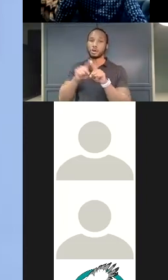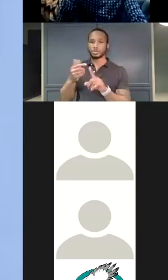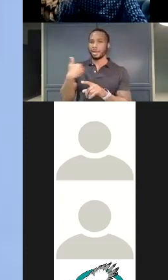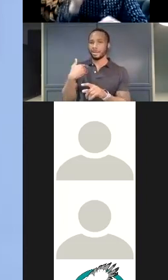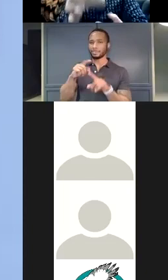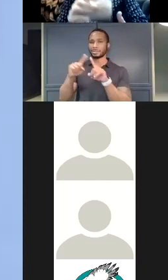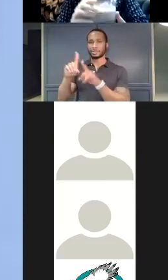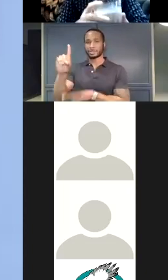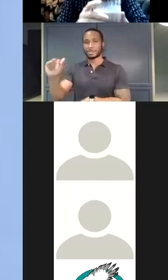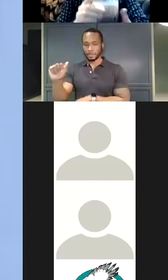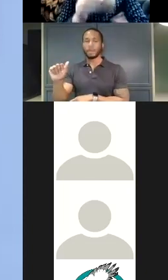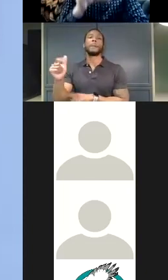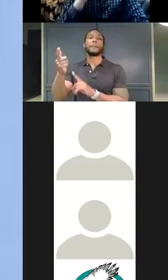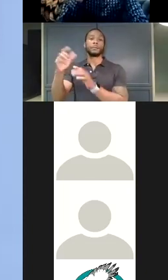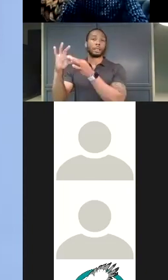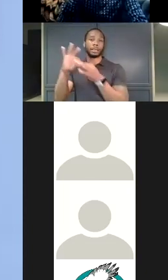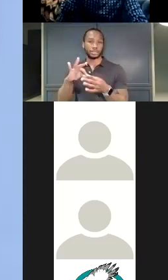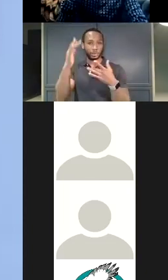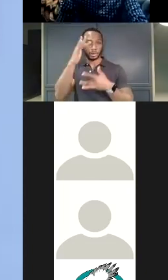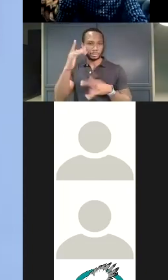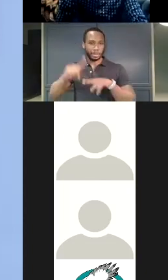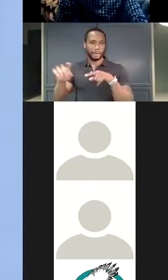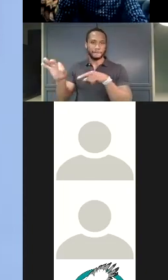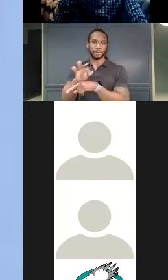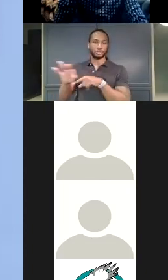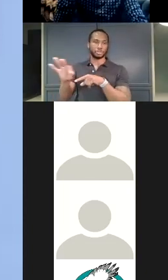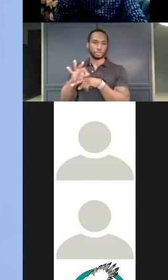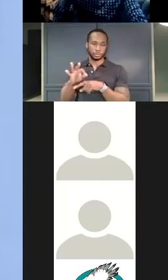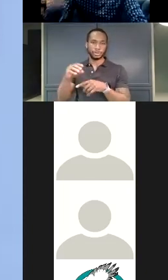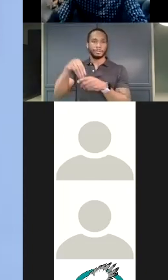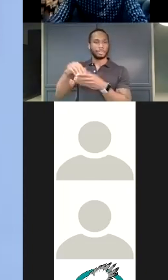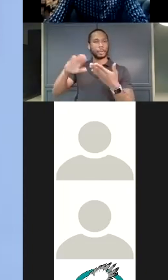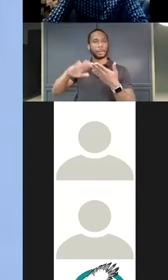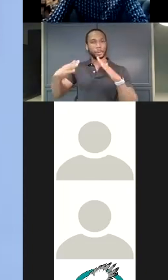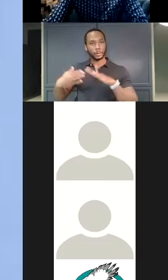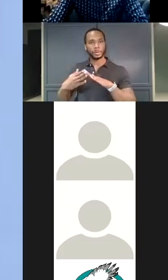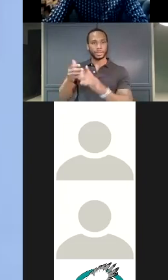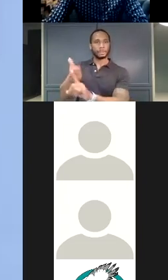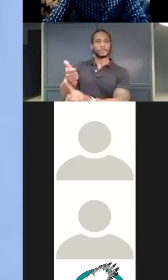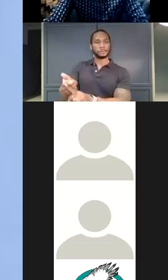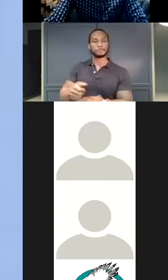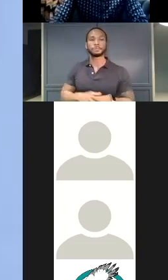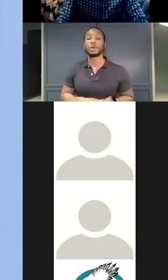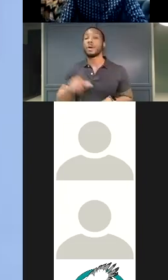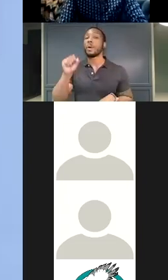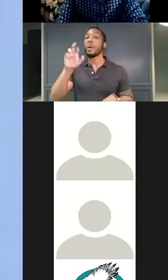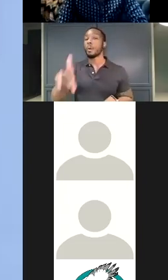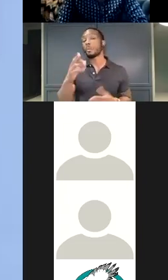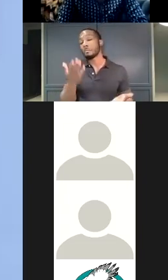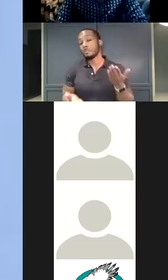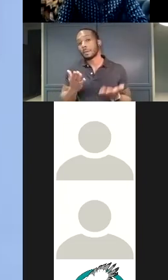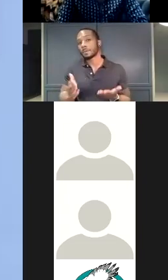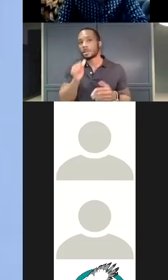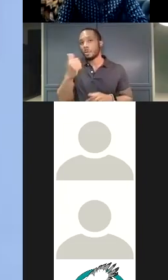disabled by their illness to where they may not be able to function in the community on their own, or they may not have